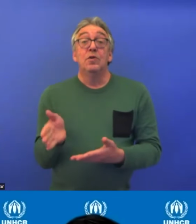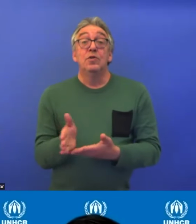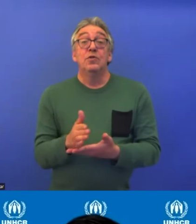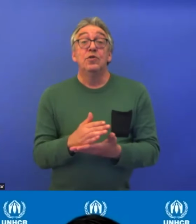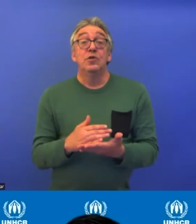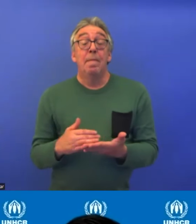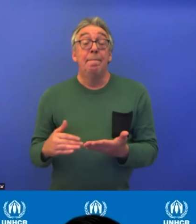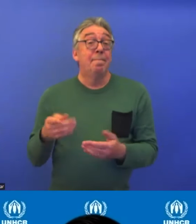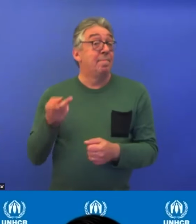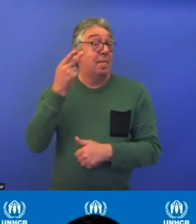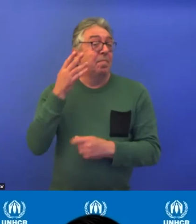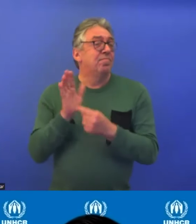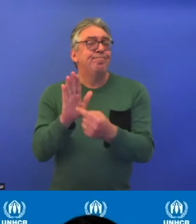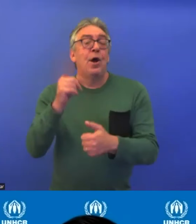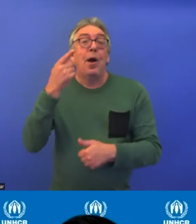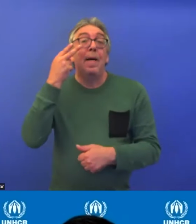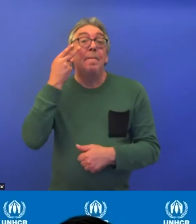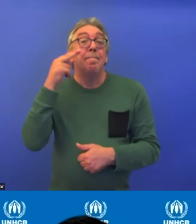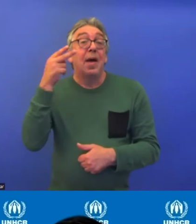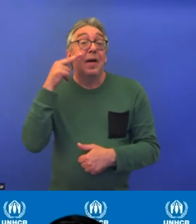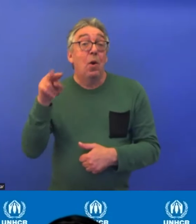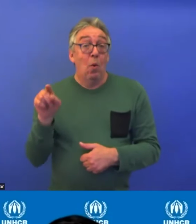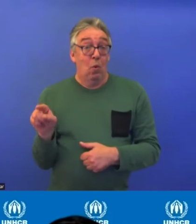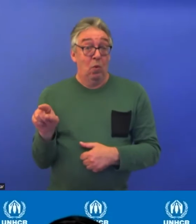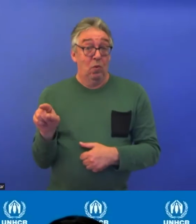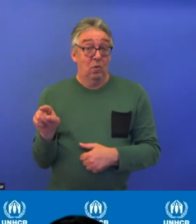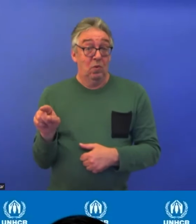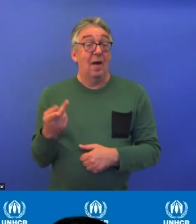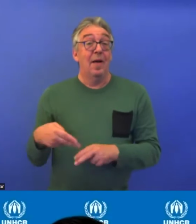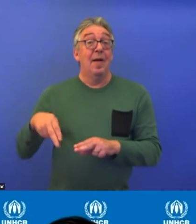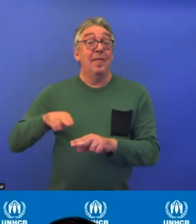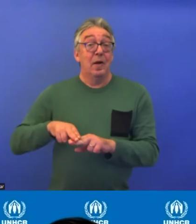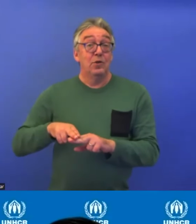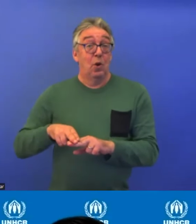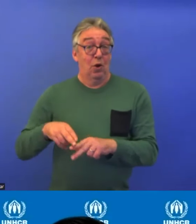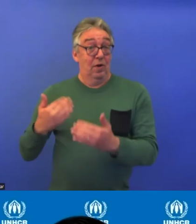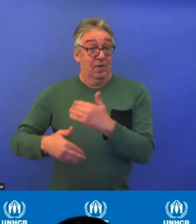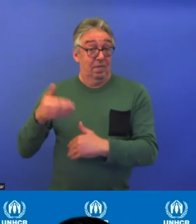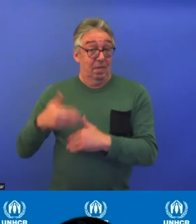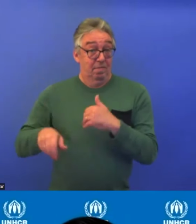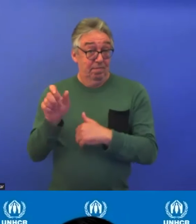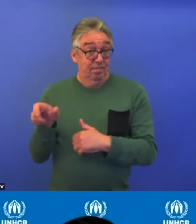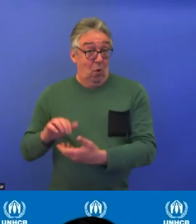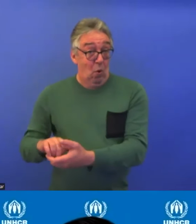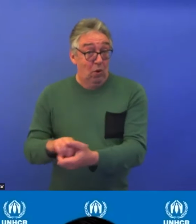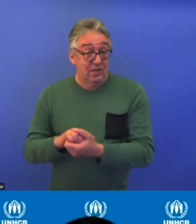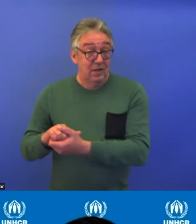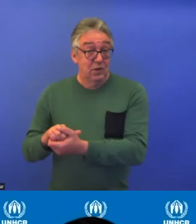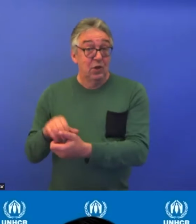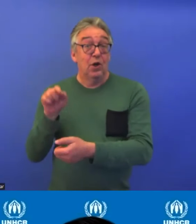in Mexico, for example, where COAMEX, the National Organization of Persons with Disabilities, was